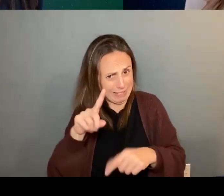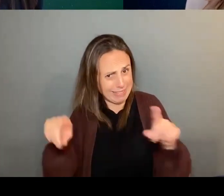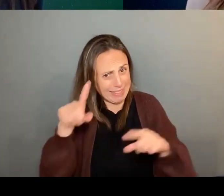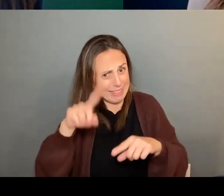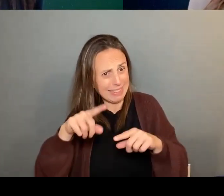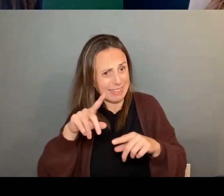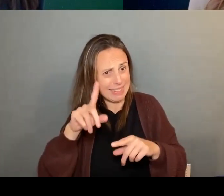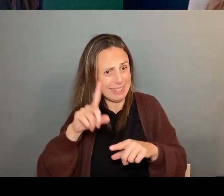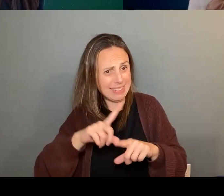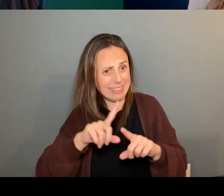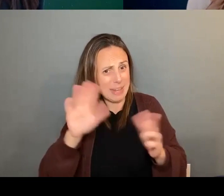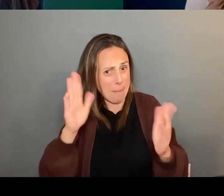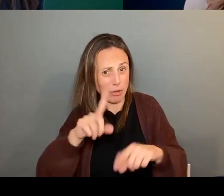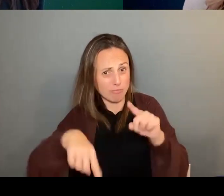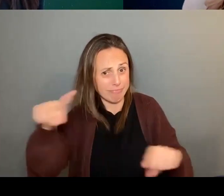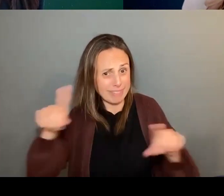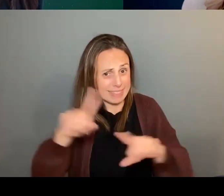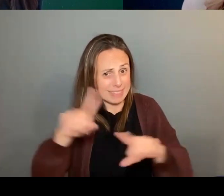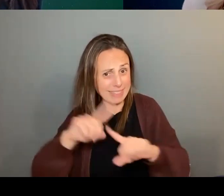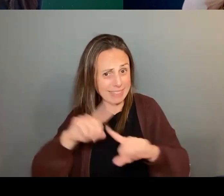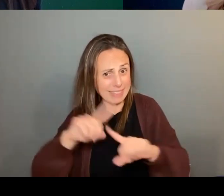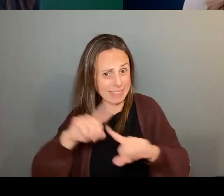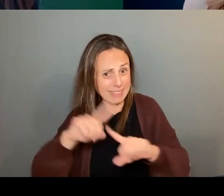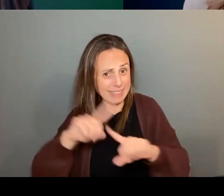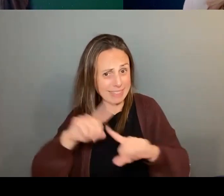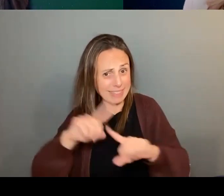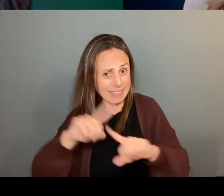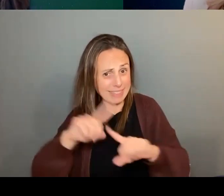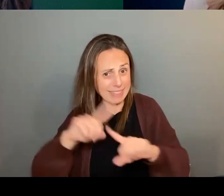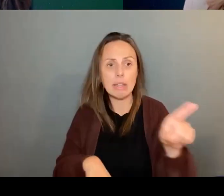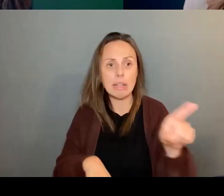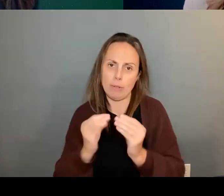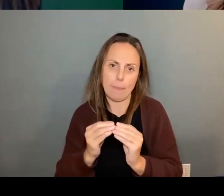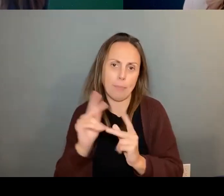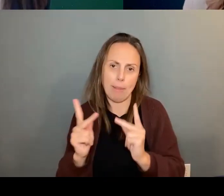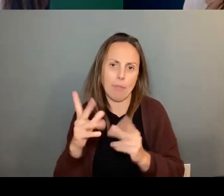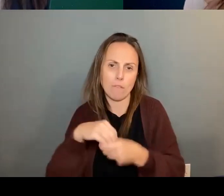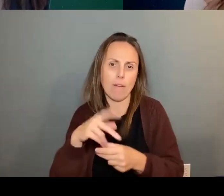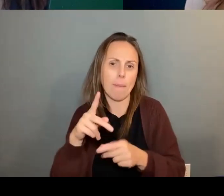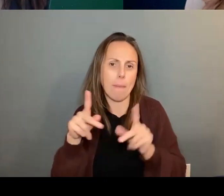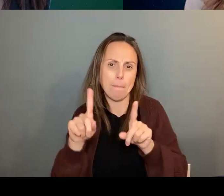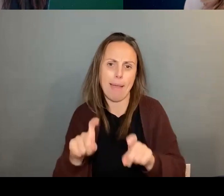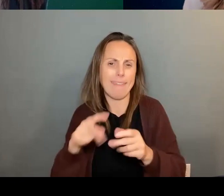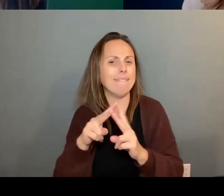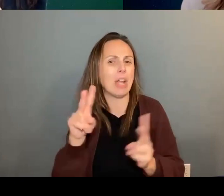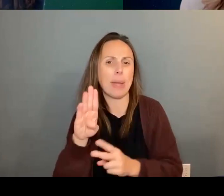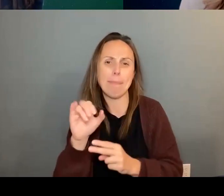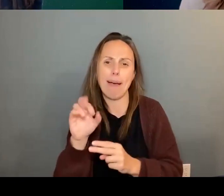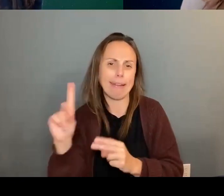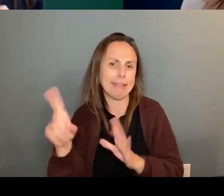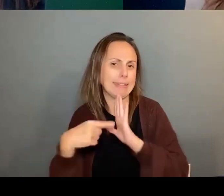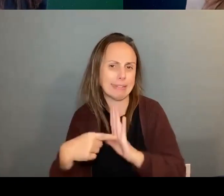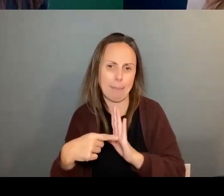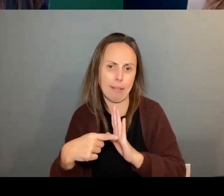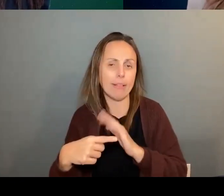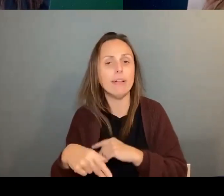Yeah, it's a great question. As you can imagine, in such a small pilot, we had a very biased sample. So these were